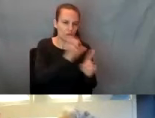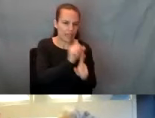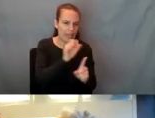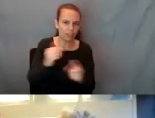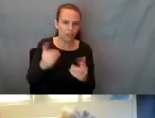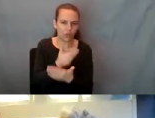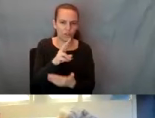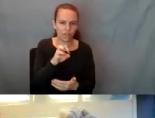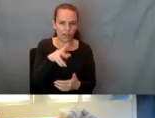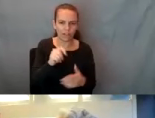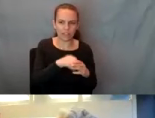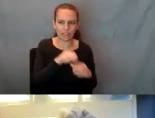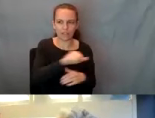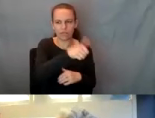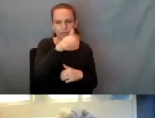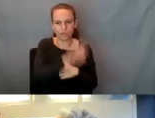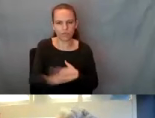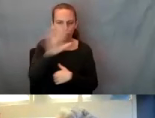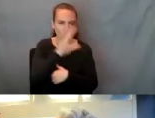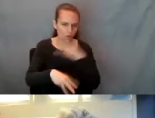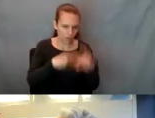that